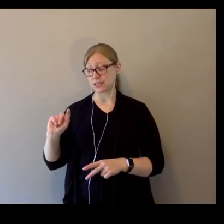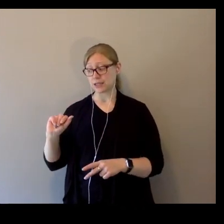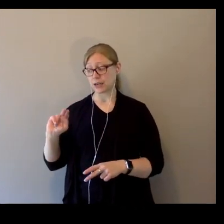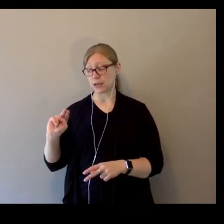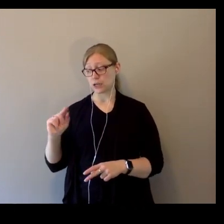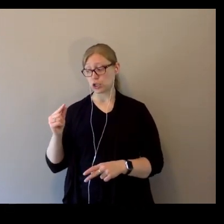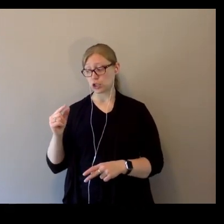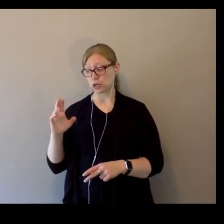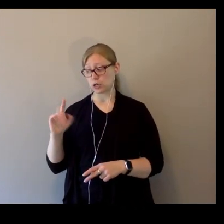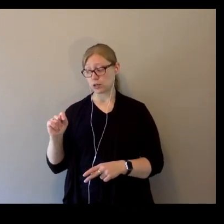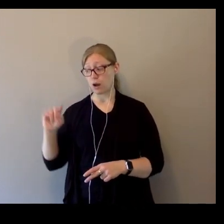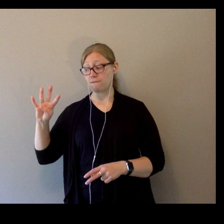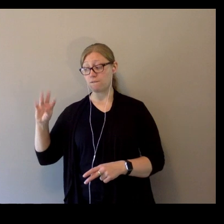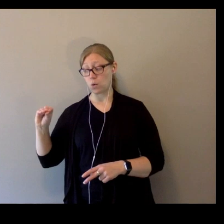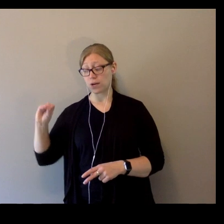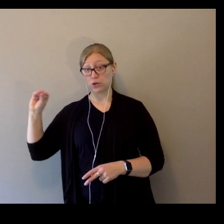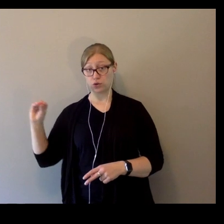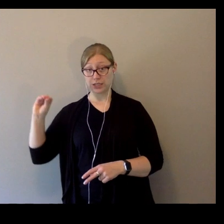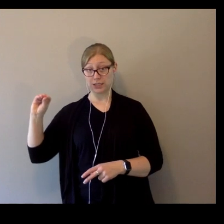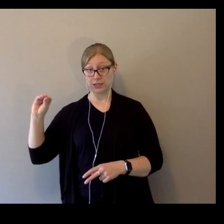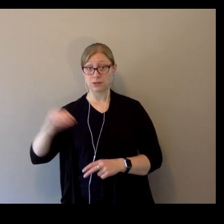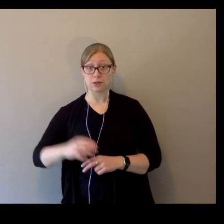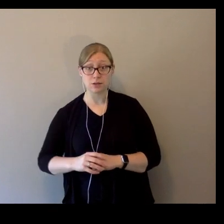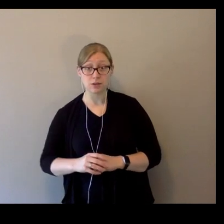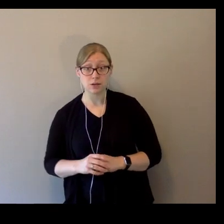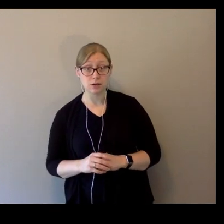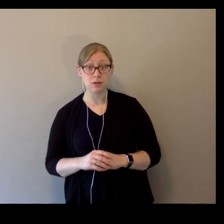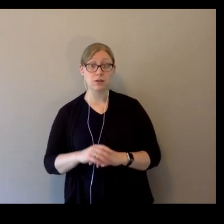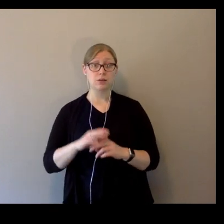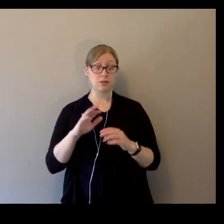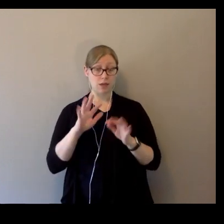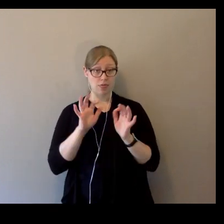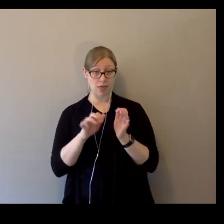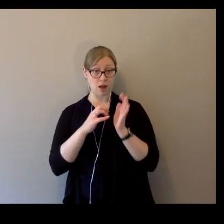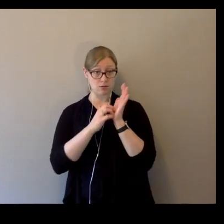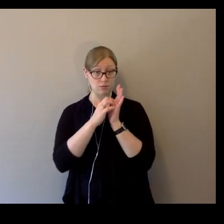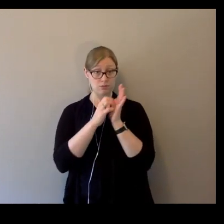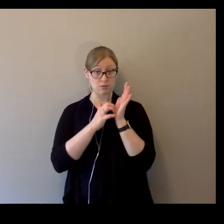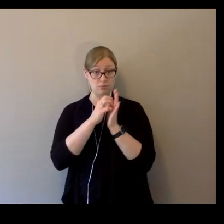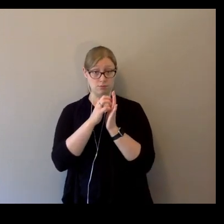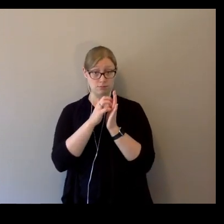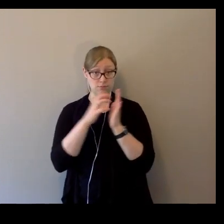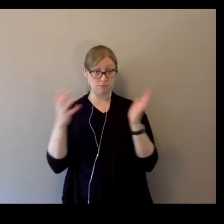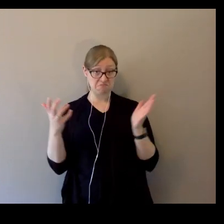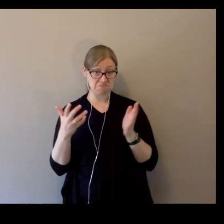of 40 degrees. And that works out to be